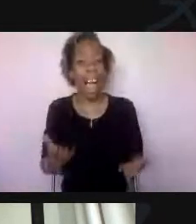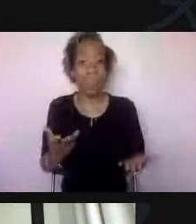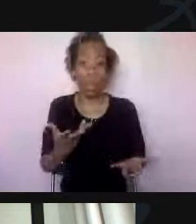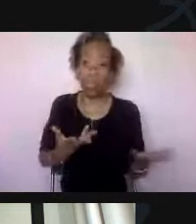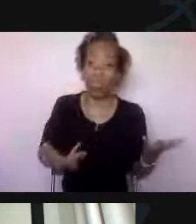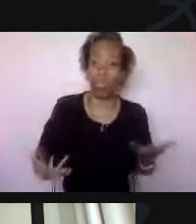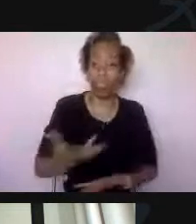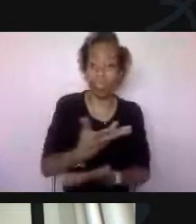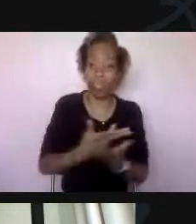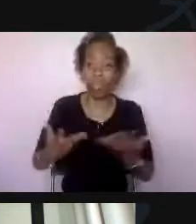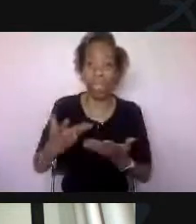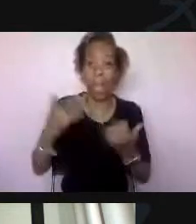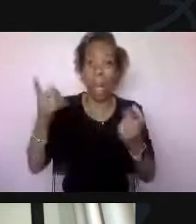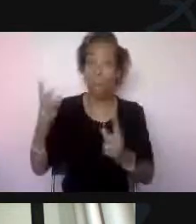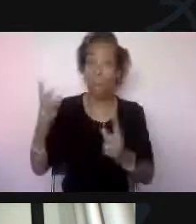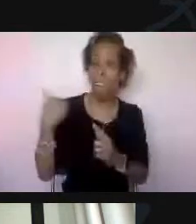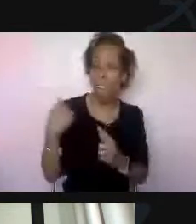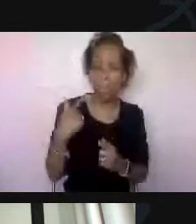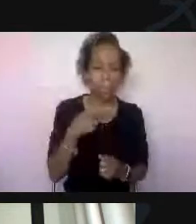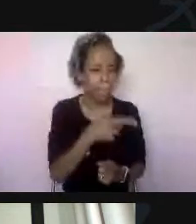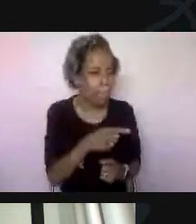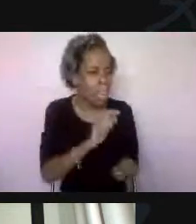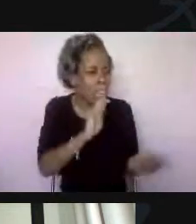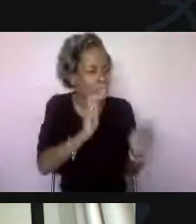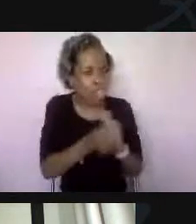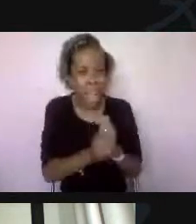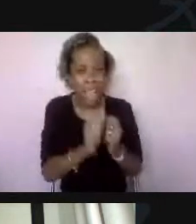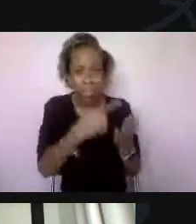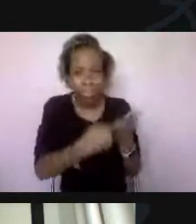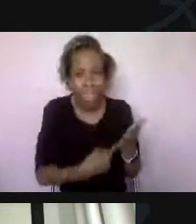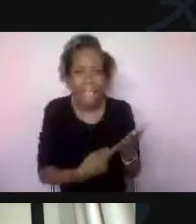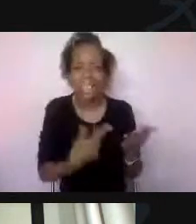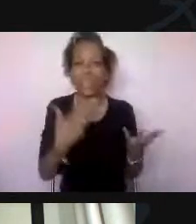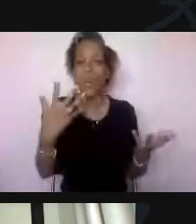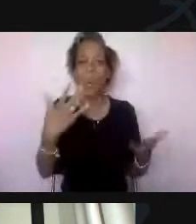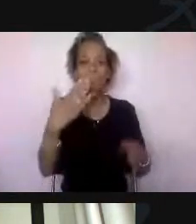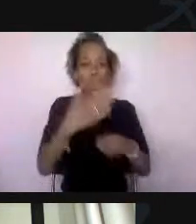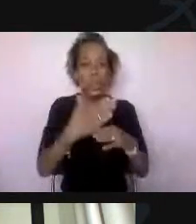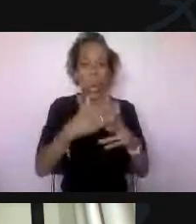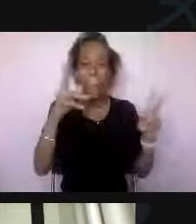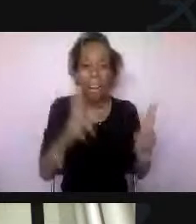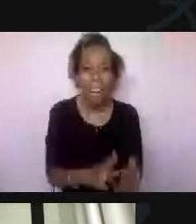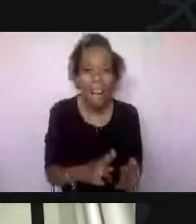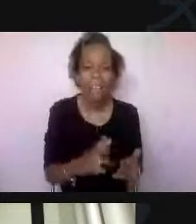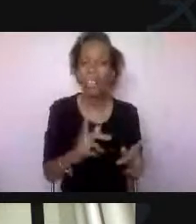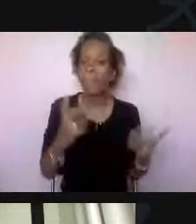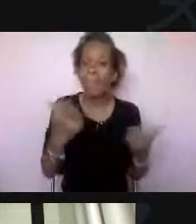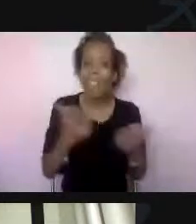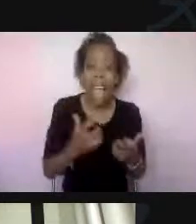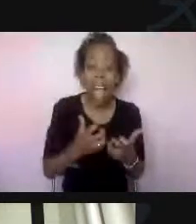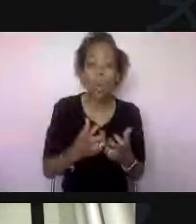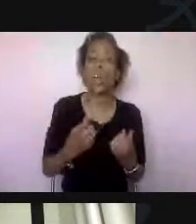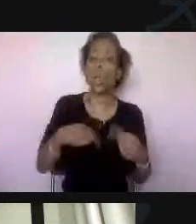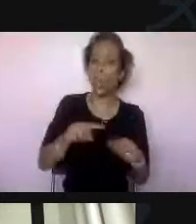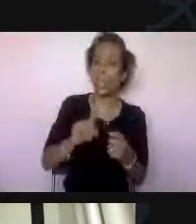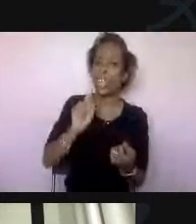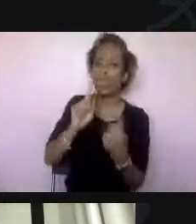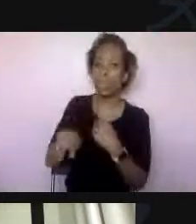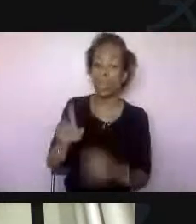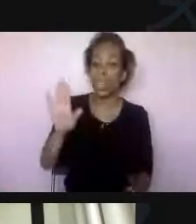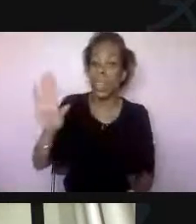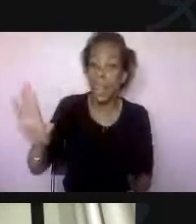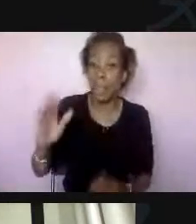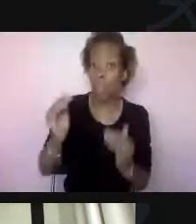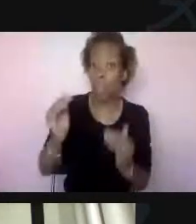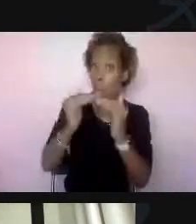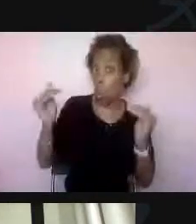employers approaching us about changes to practices or cuts to jobs or all that kind of stuff. And so obviously that's got to be our response, think what's the equality angle